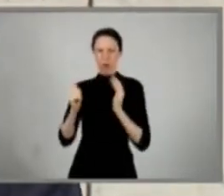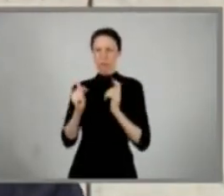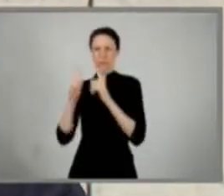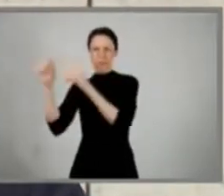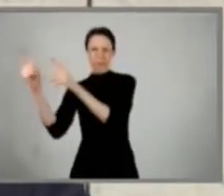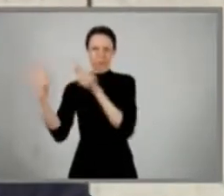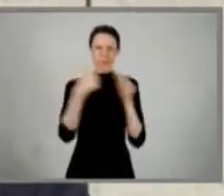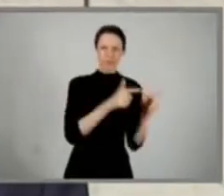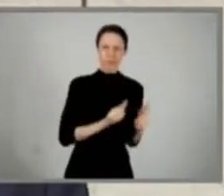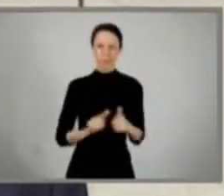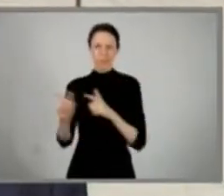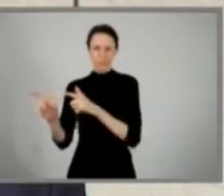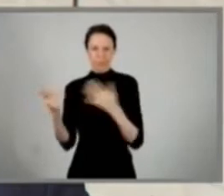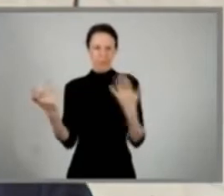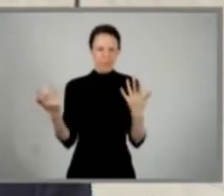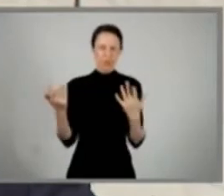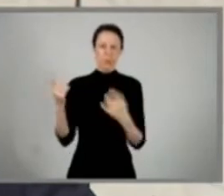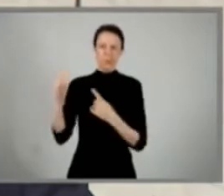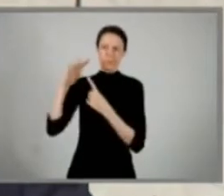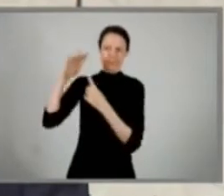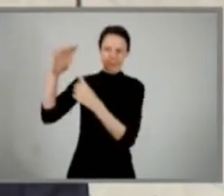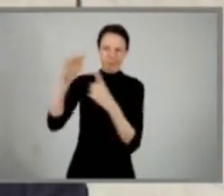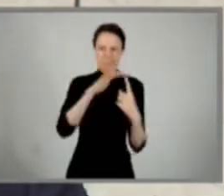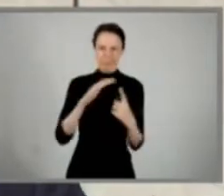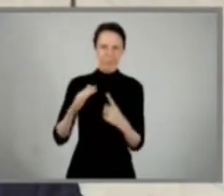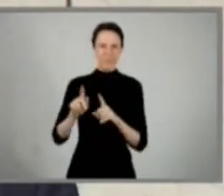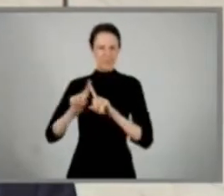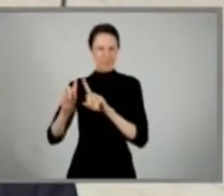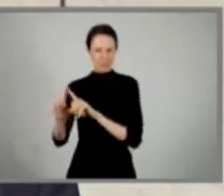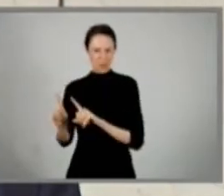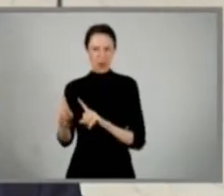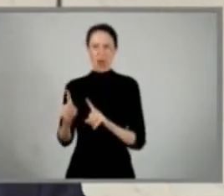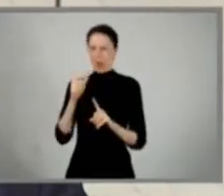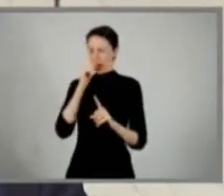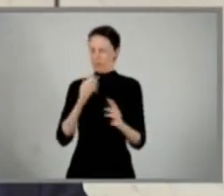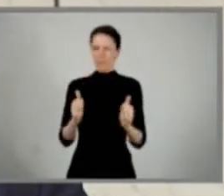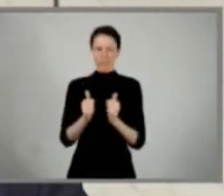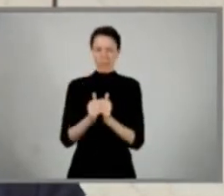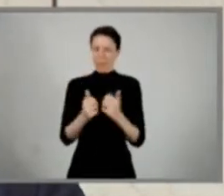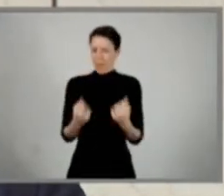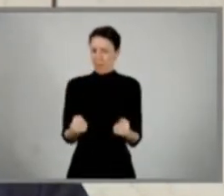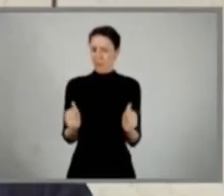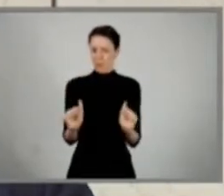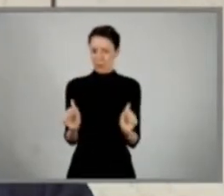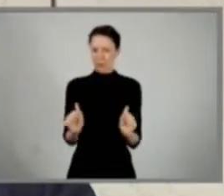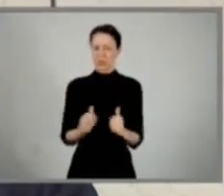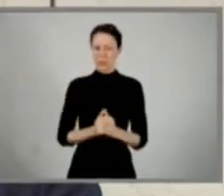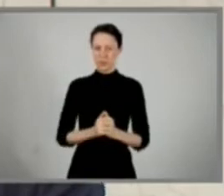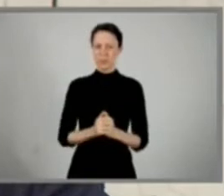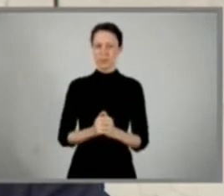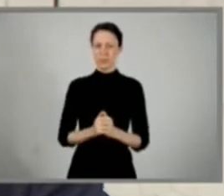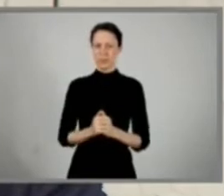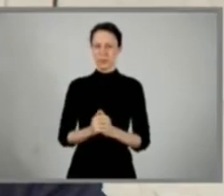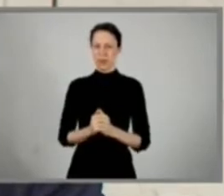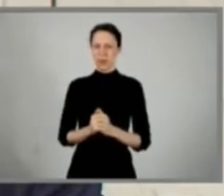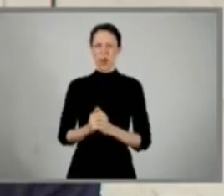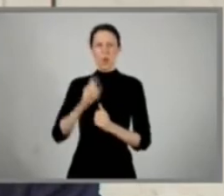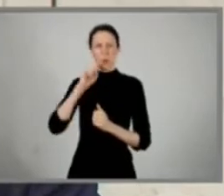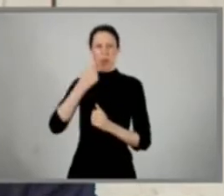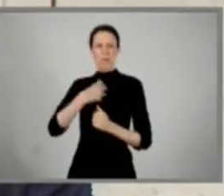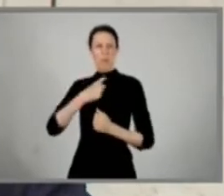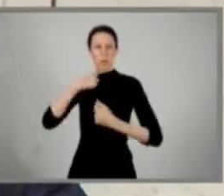But I'll leave it to Minister Littleproud to deal with the many other aspects of that later today. And the National Federation Reform